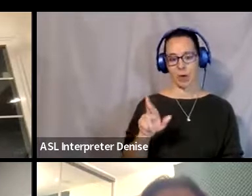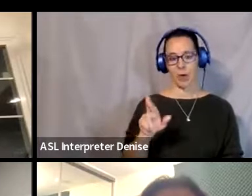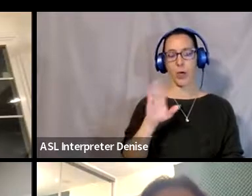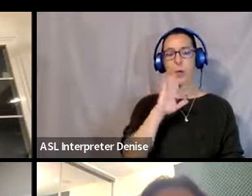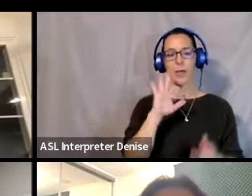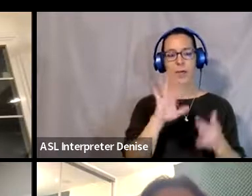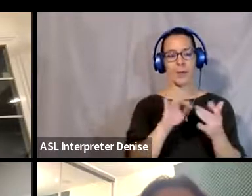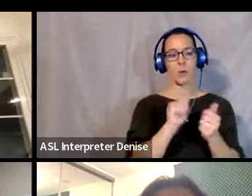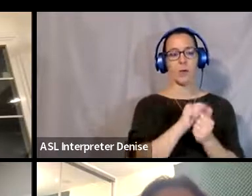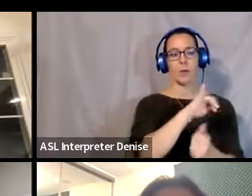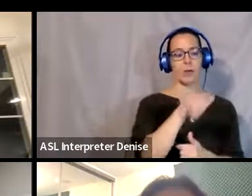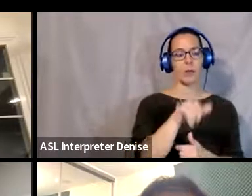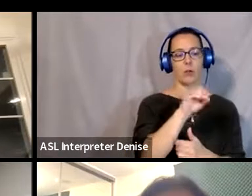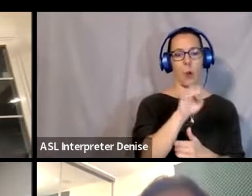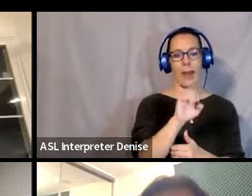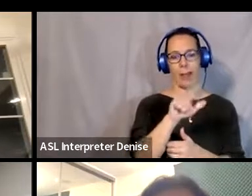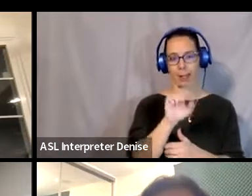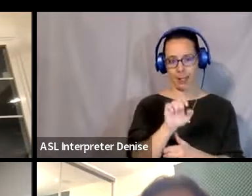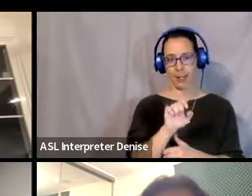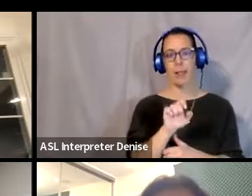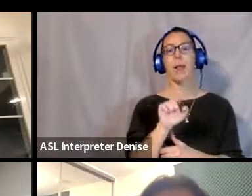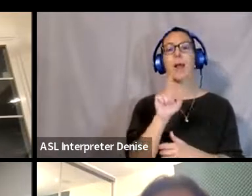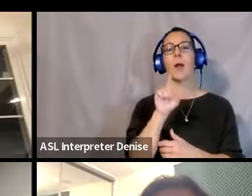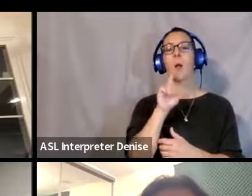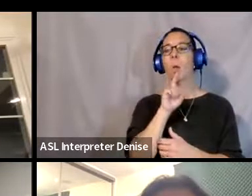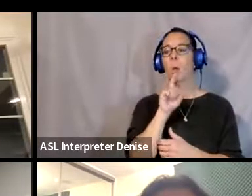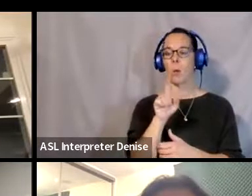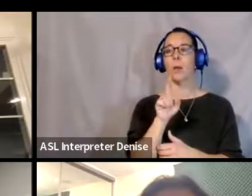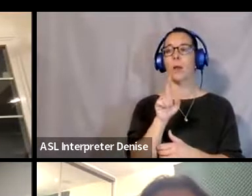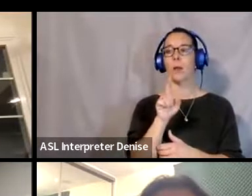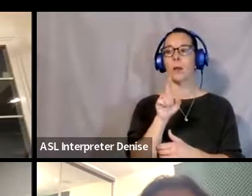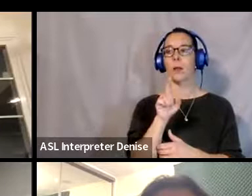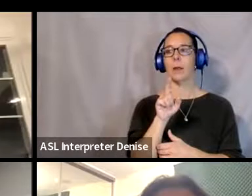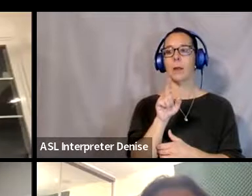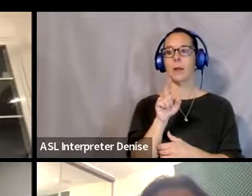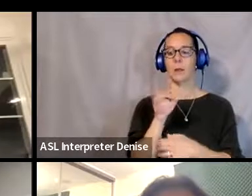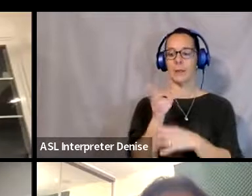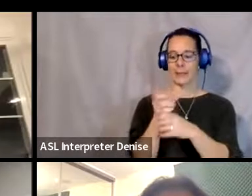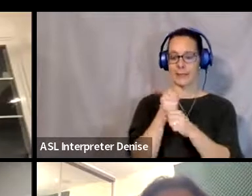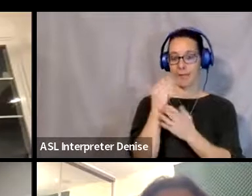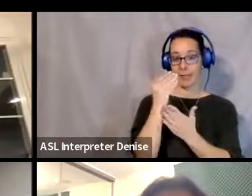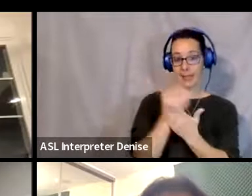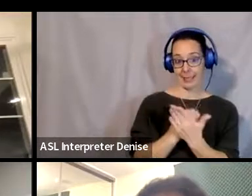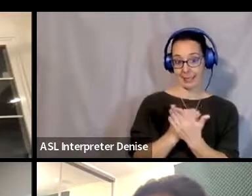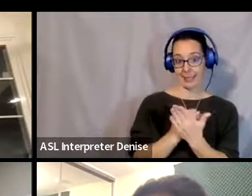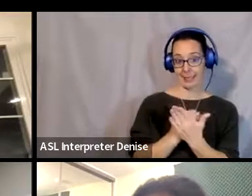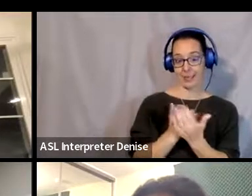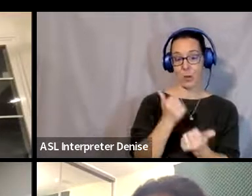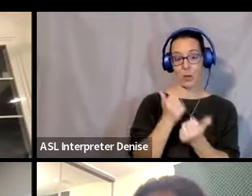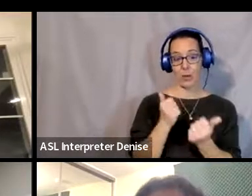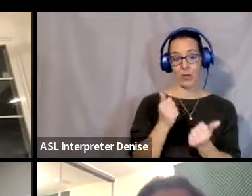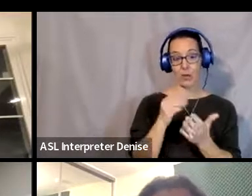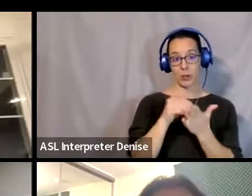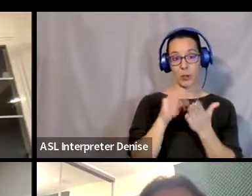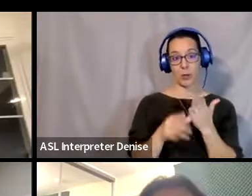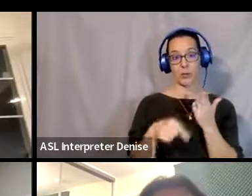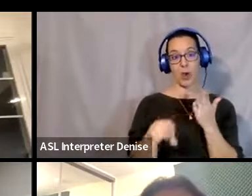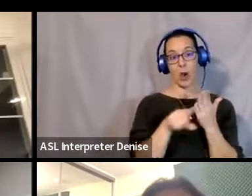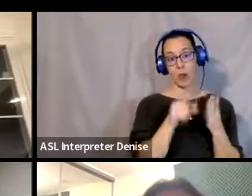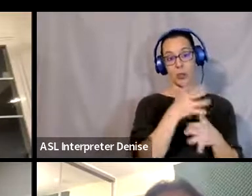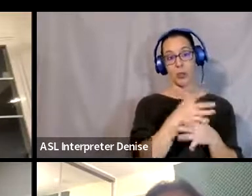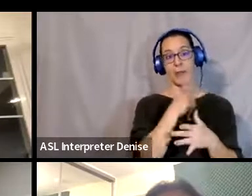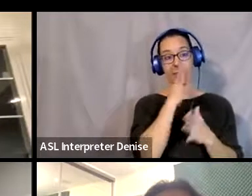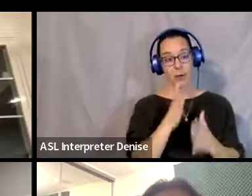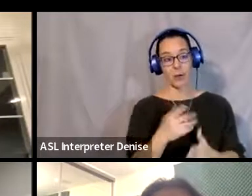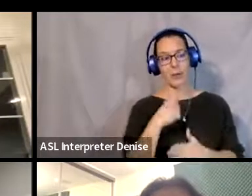to get the list of students who have told us that they were German speakers, and what that looks like. We do have to